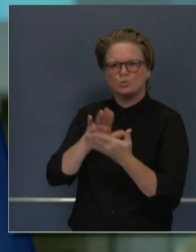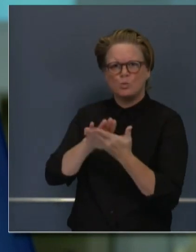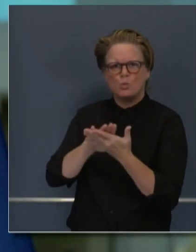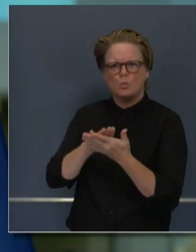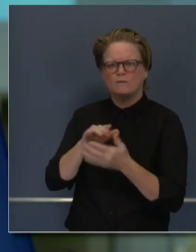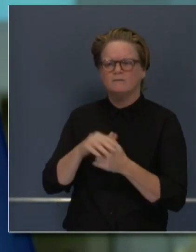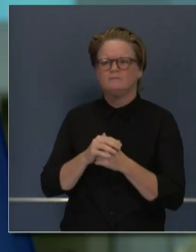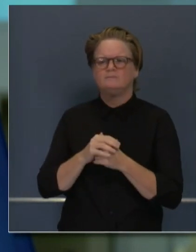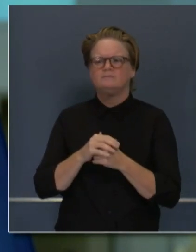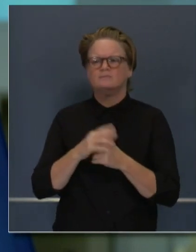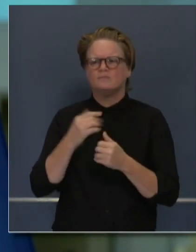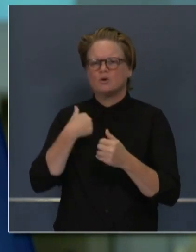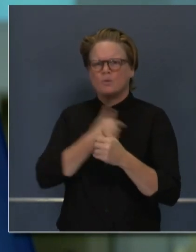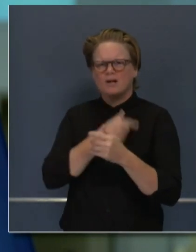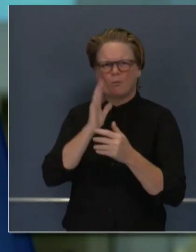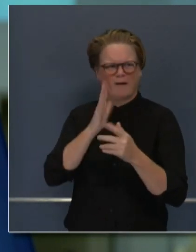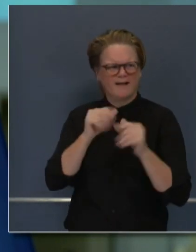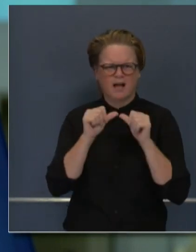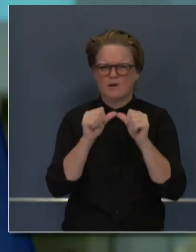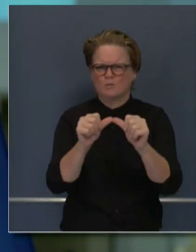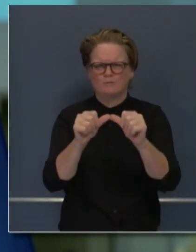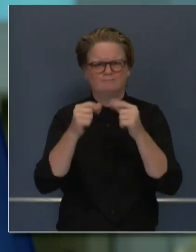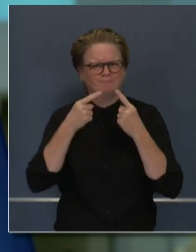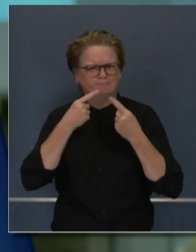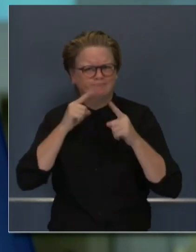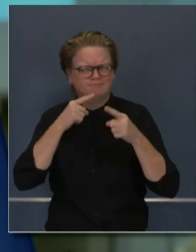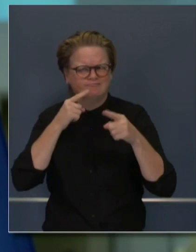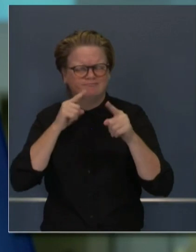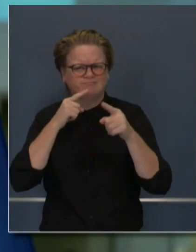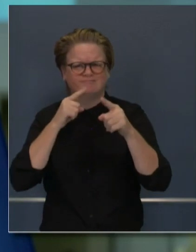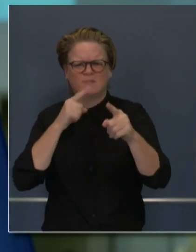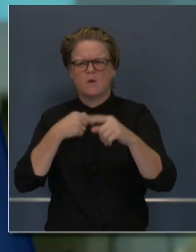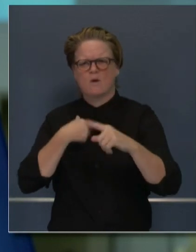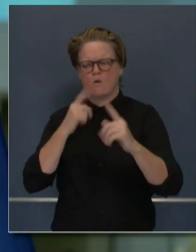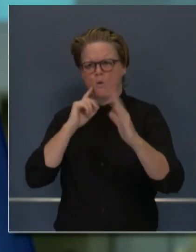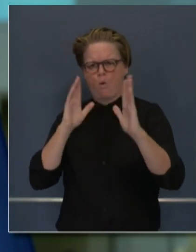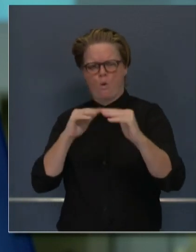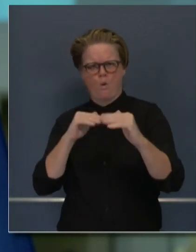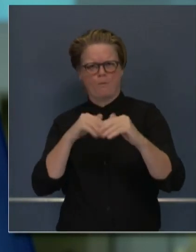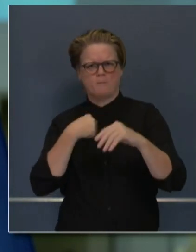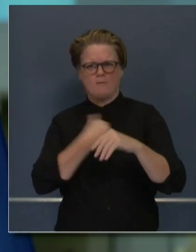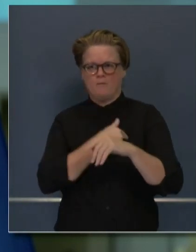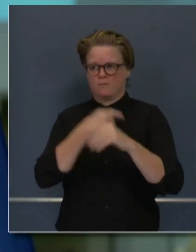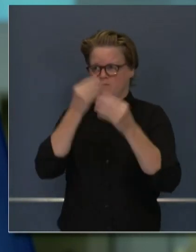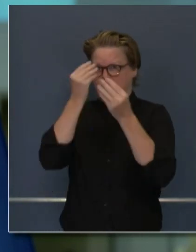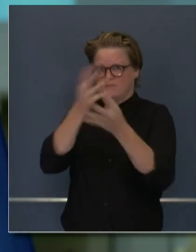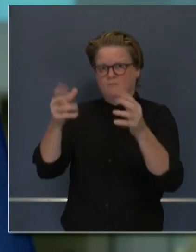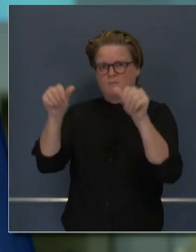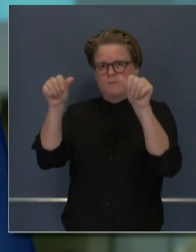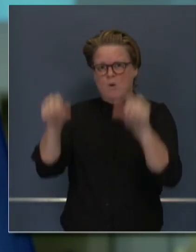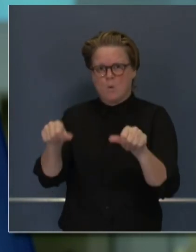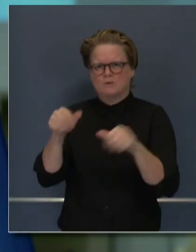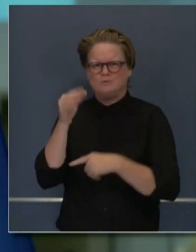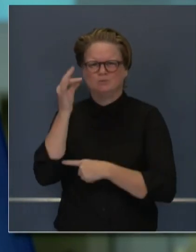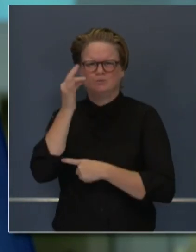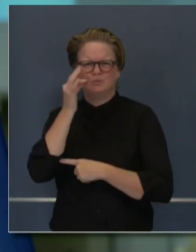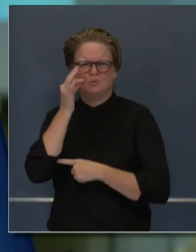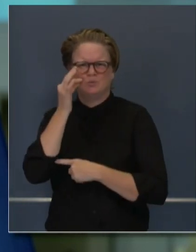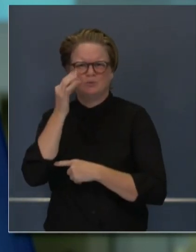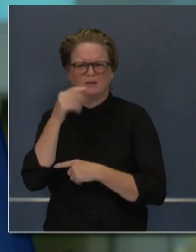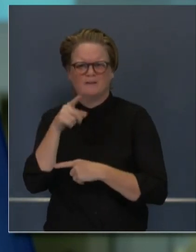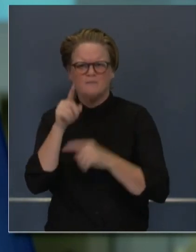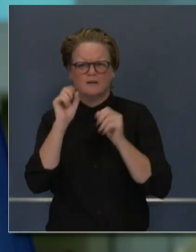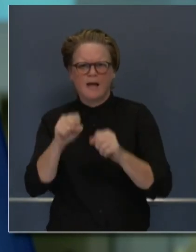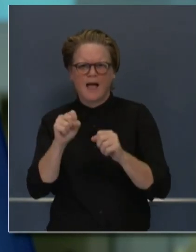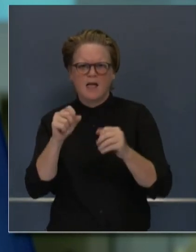reviewed things as recently as last night that we hope to get out soon. But to the governor's point, the timing right now with